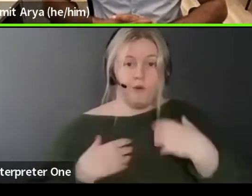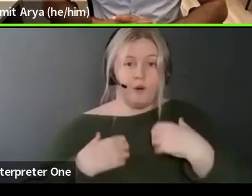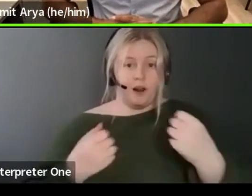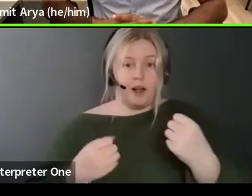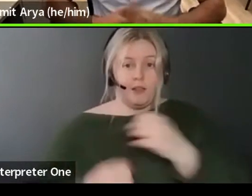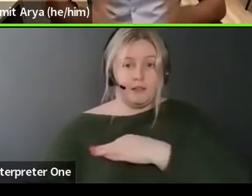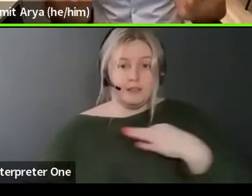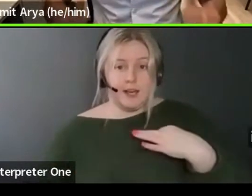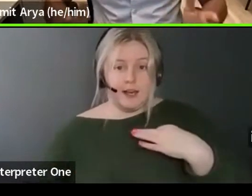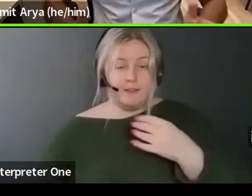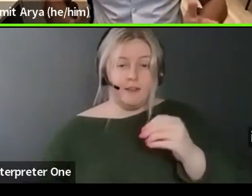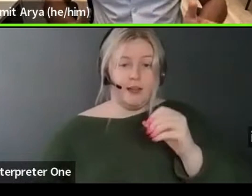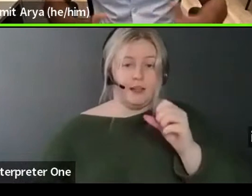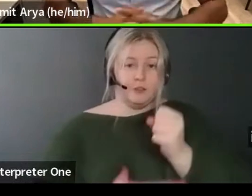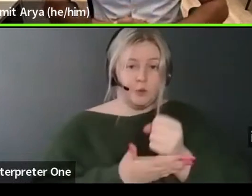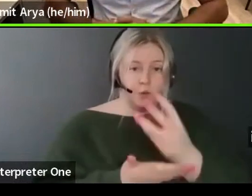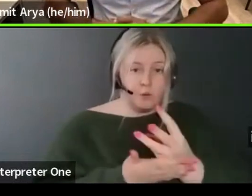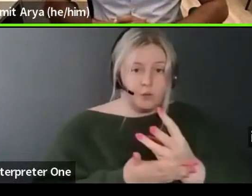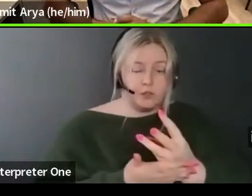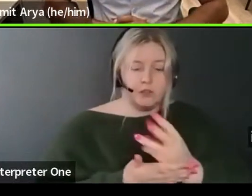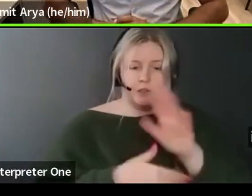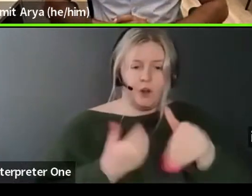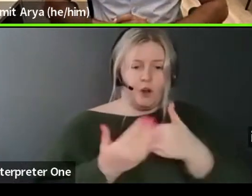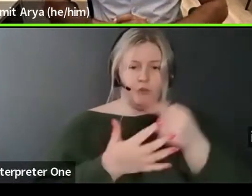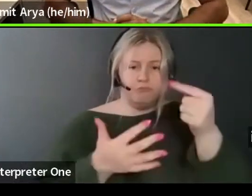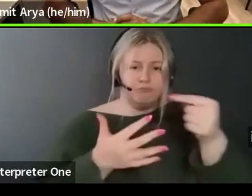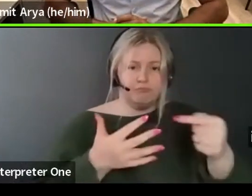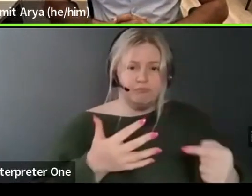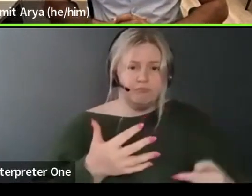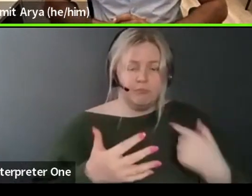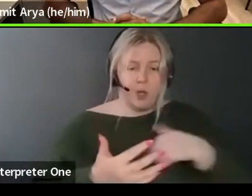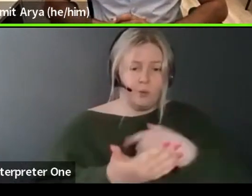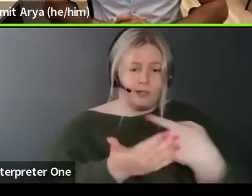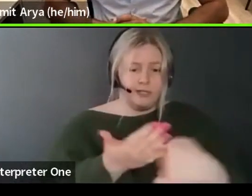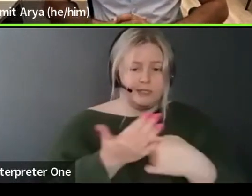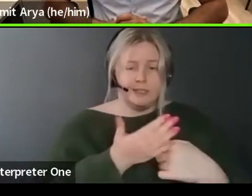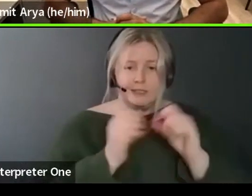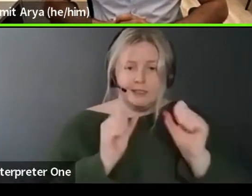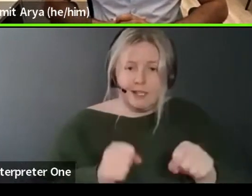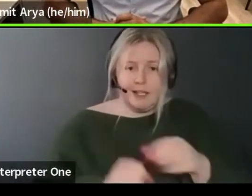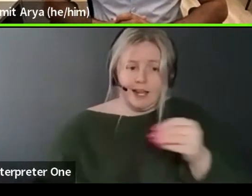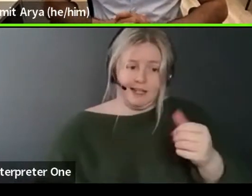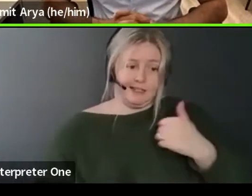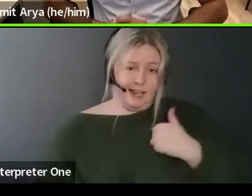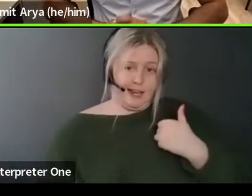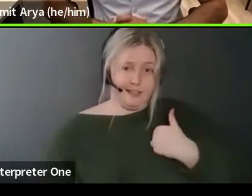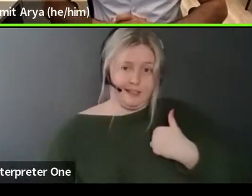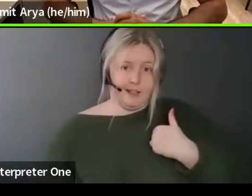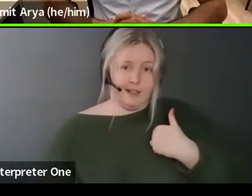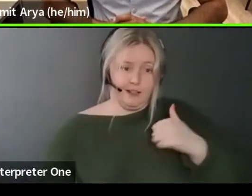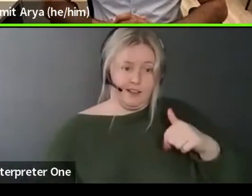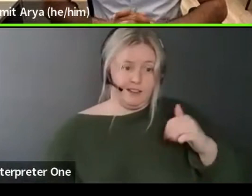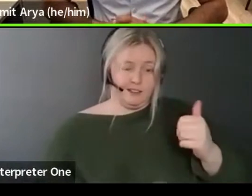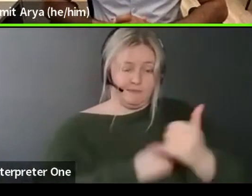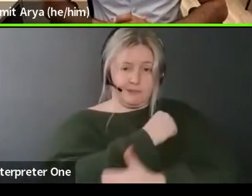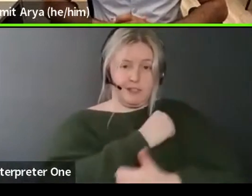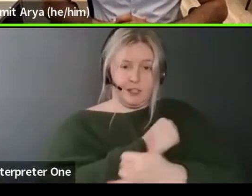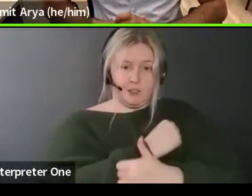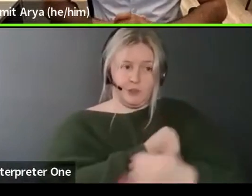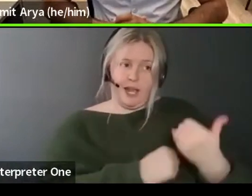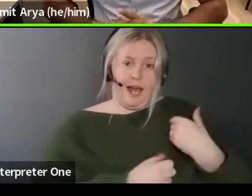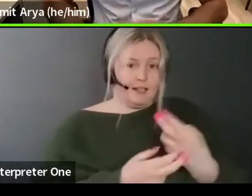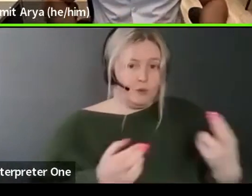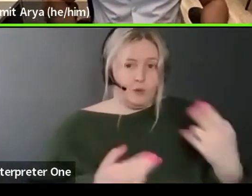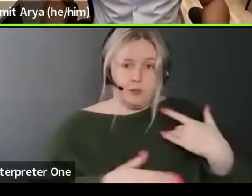and social workers. These are all things that we can think of. And these are all things that Canada, our country, has the resources to do and